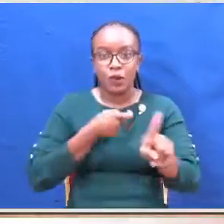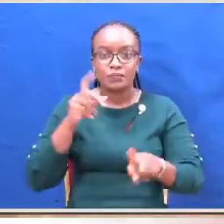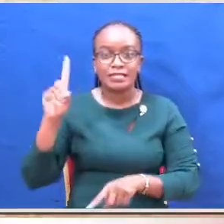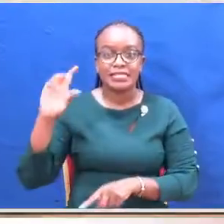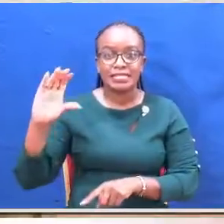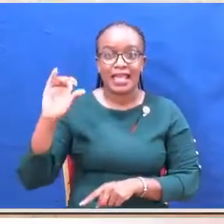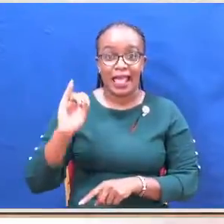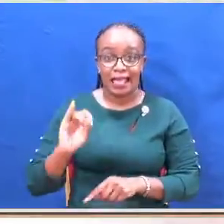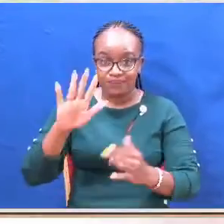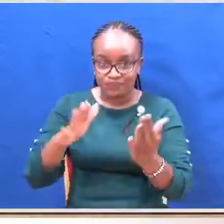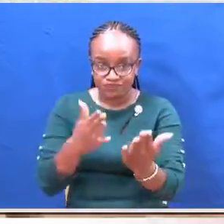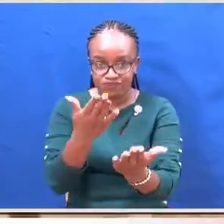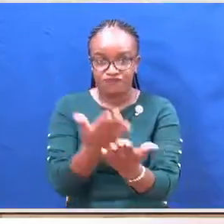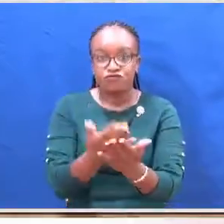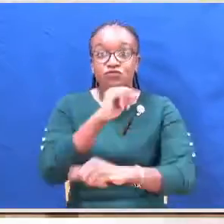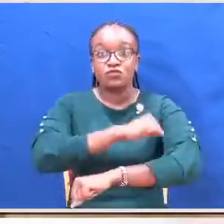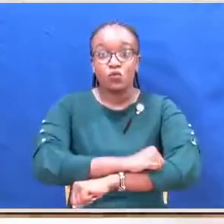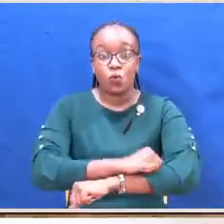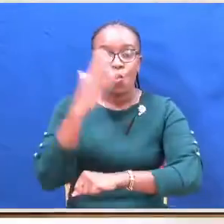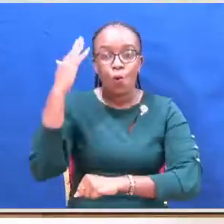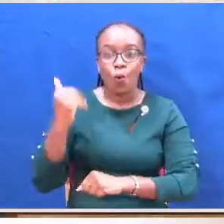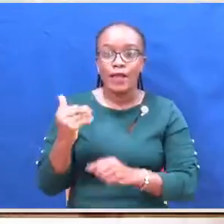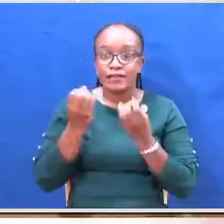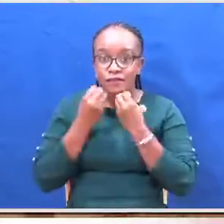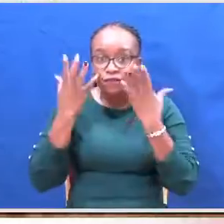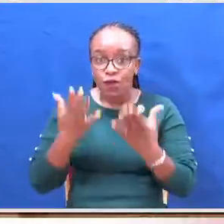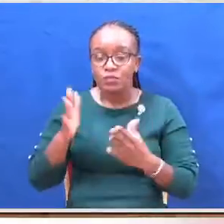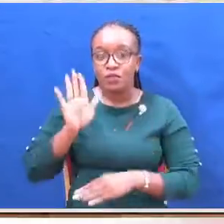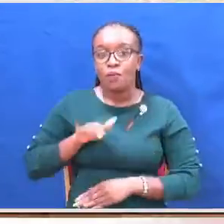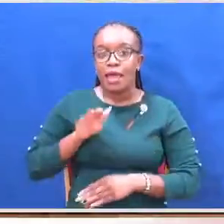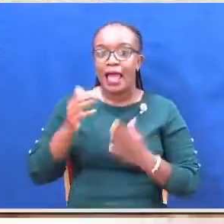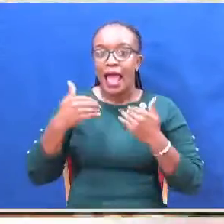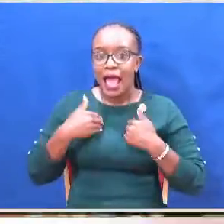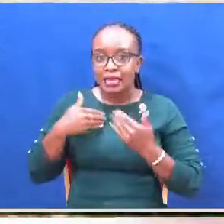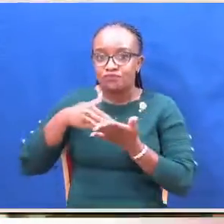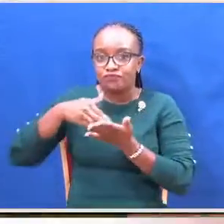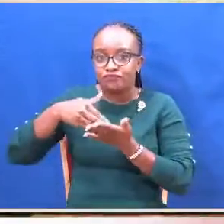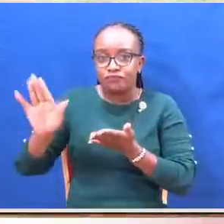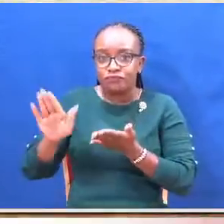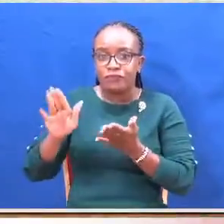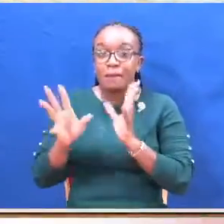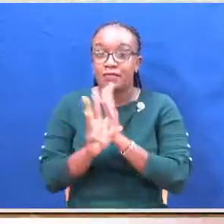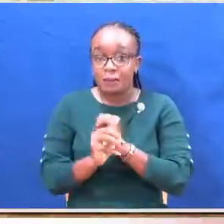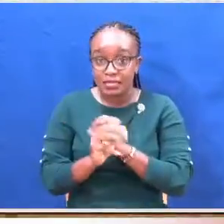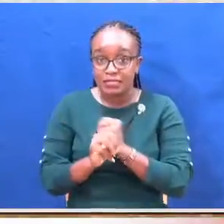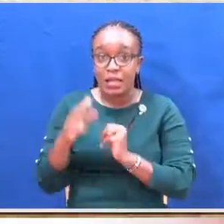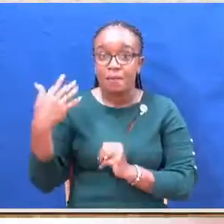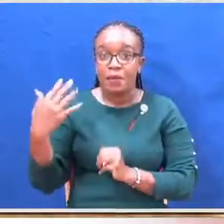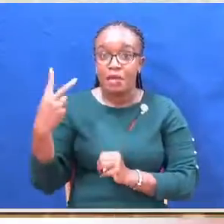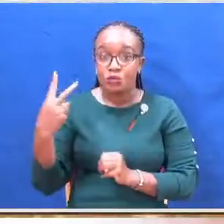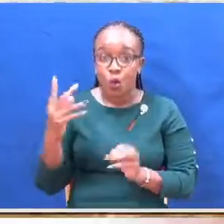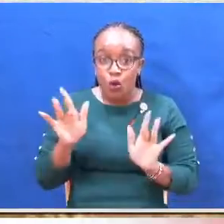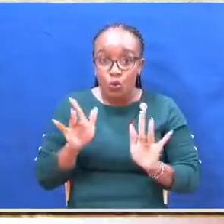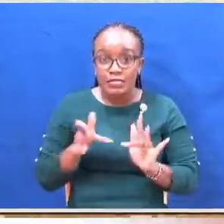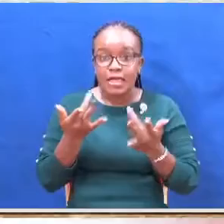Investigations arrived at the school after they were informed that Beta had shared the KCSE Mathematics Paper 2 on her WhatsApp status